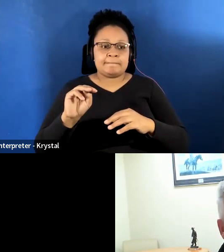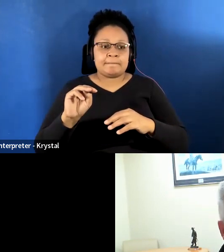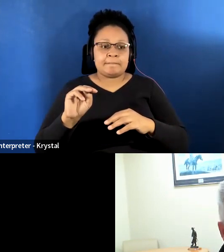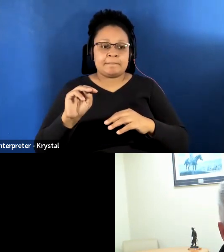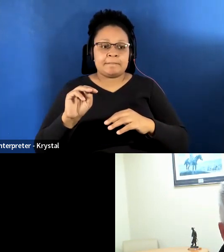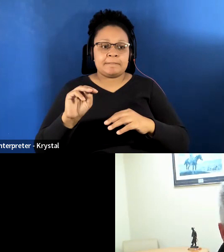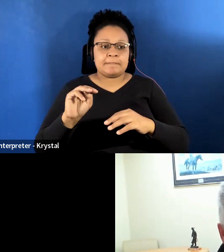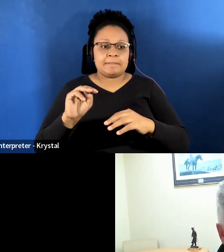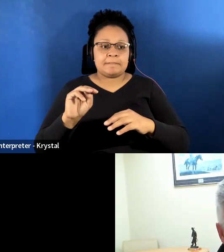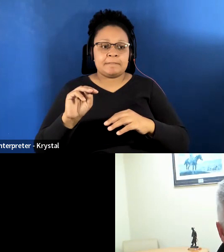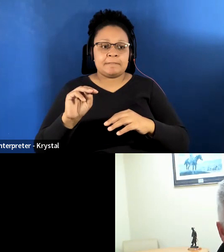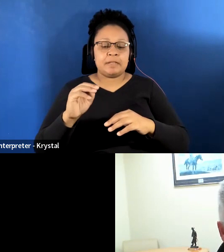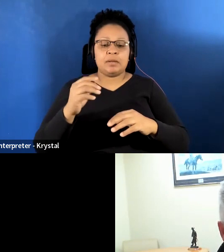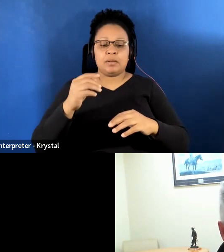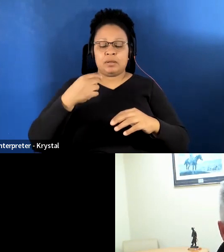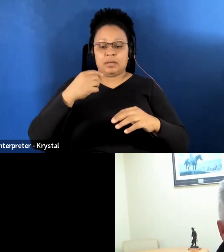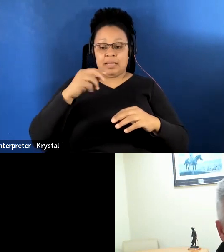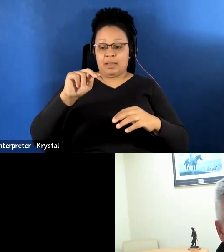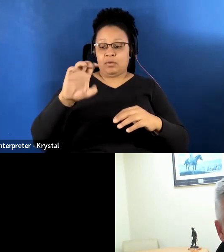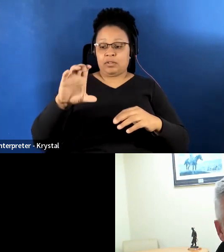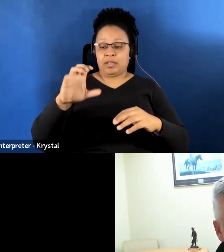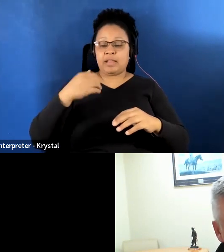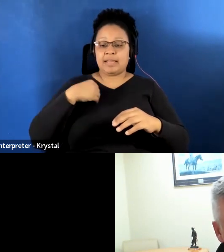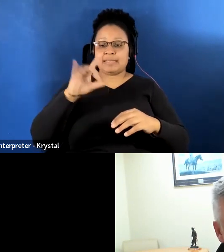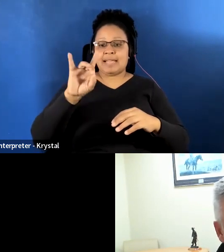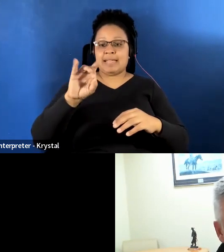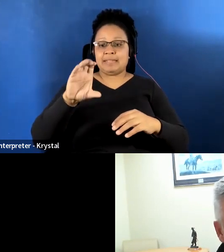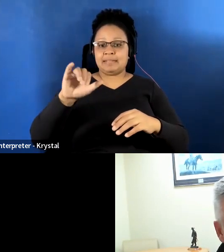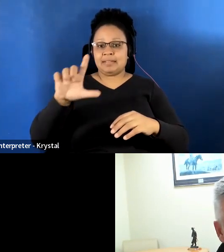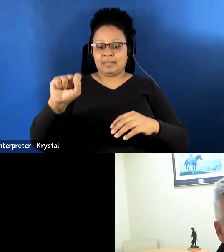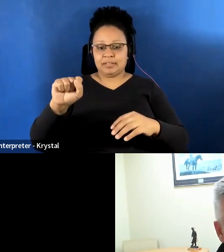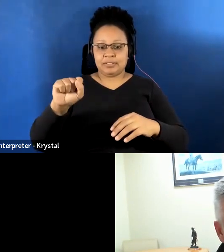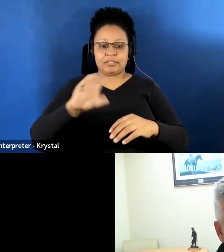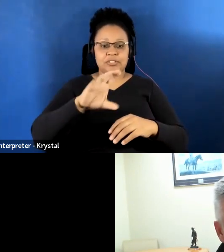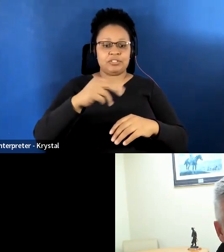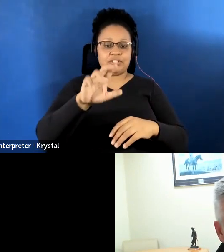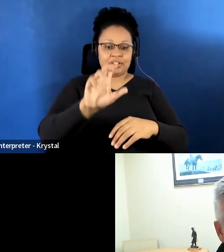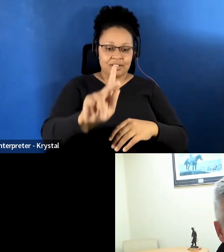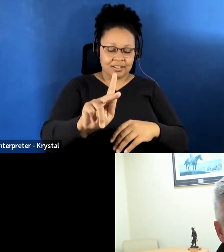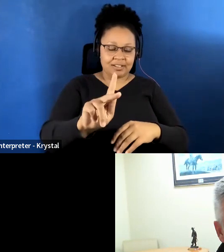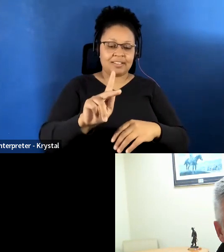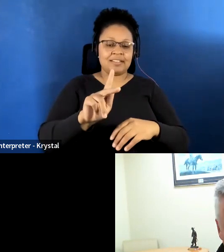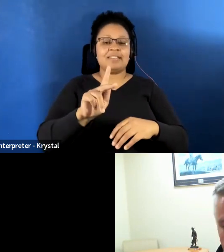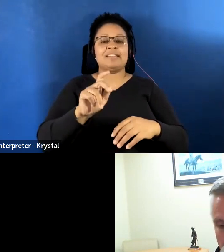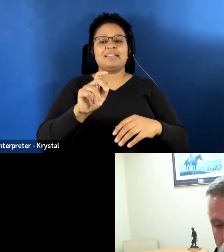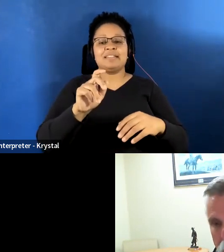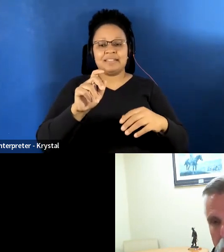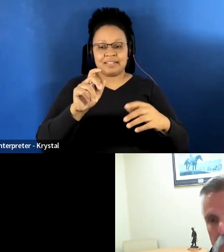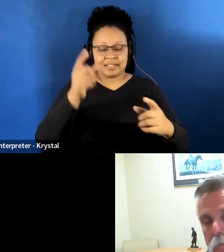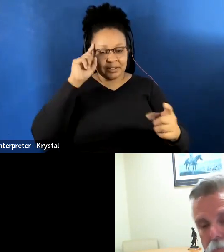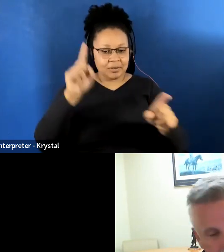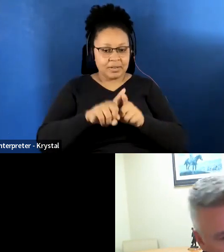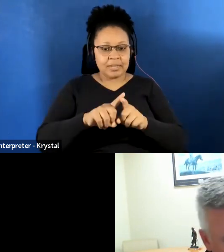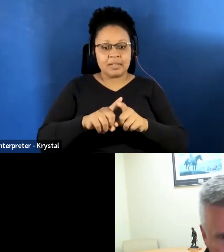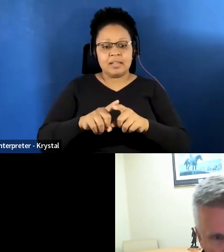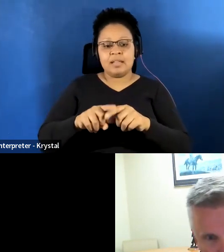There are 8 CILs in North Carolina, Kay. Chuck gave you that affirmation. Thank you. And Dan says, great point,